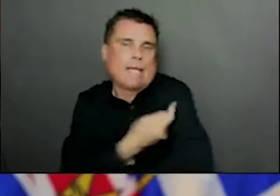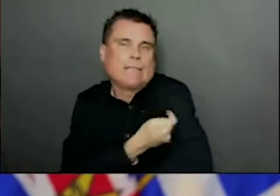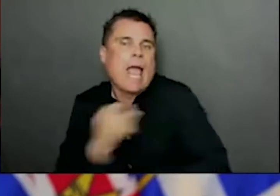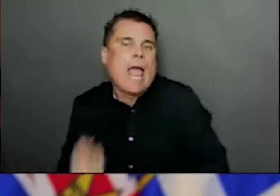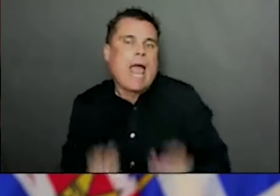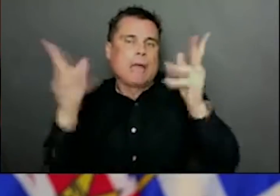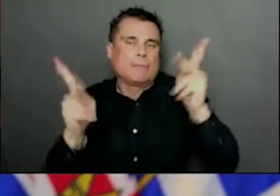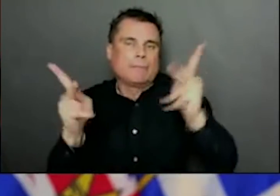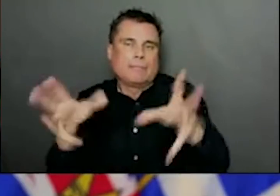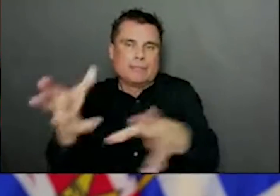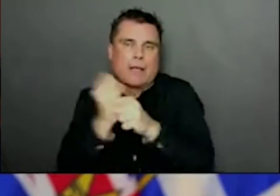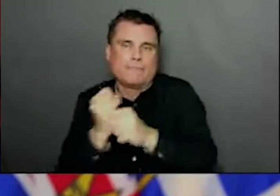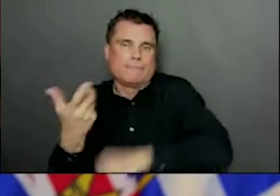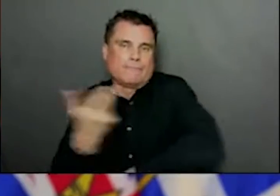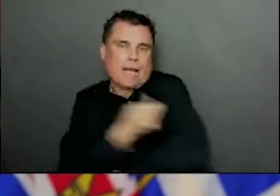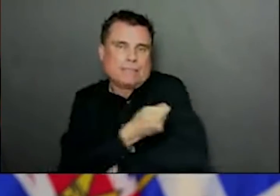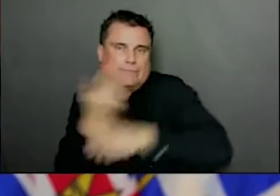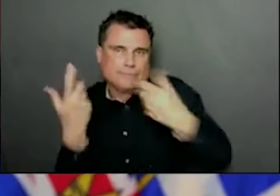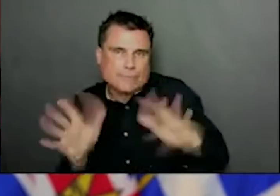care outbreaks,